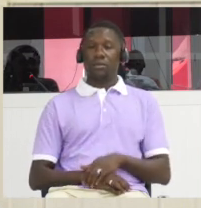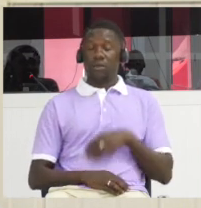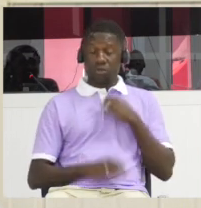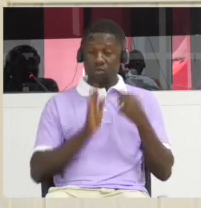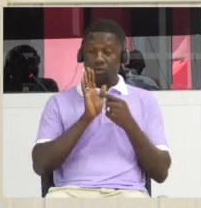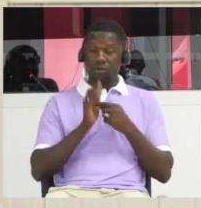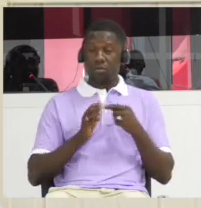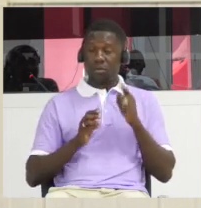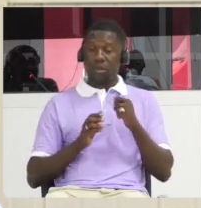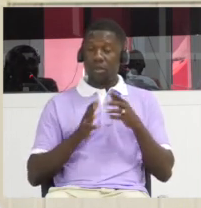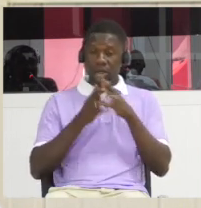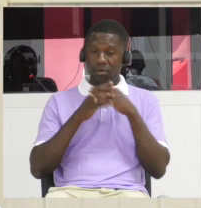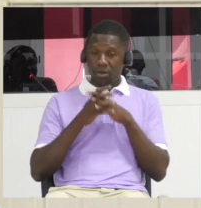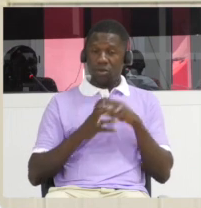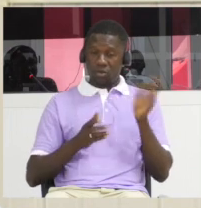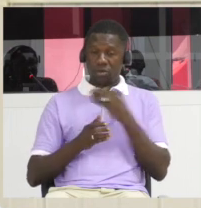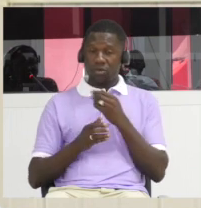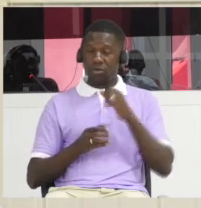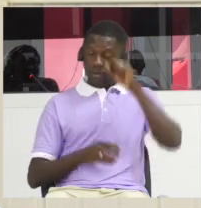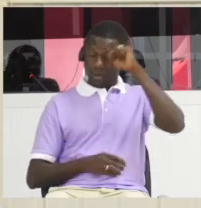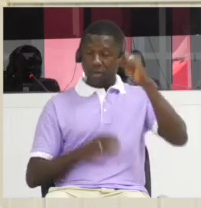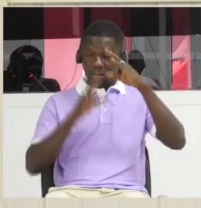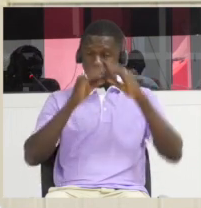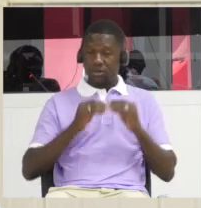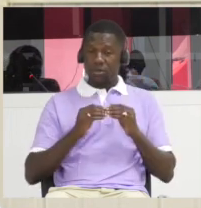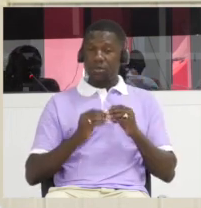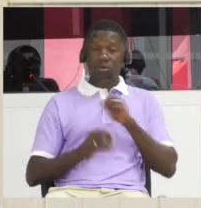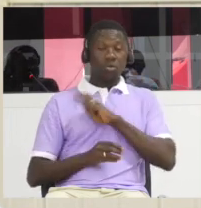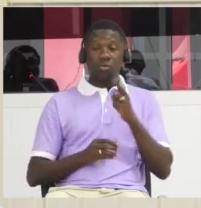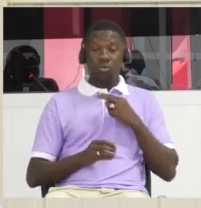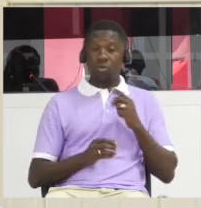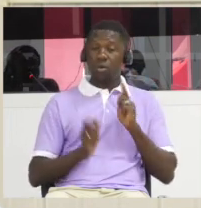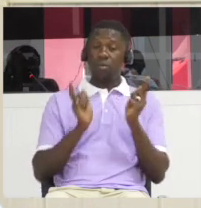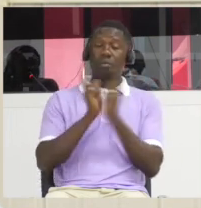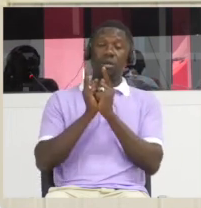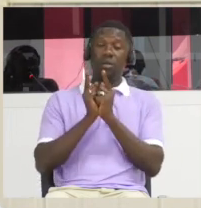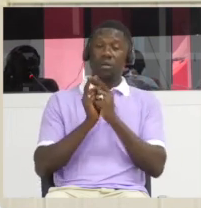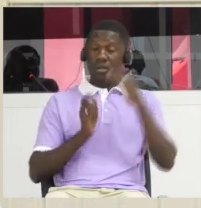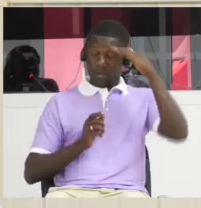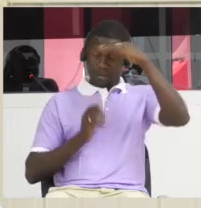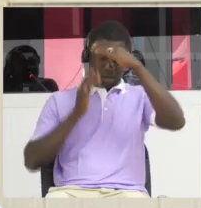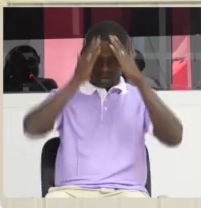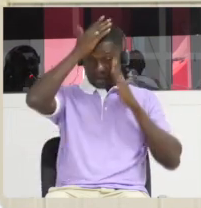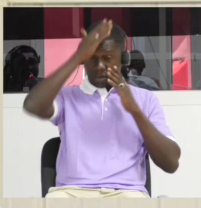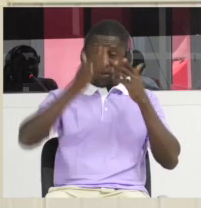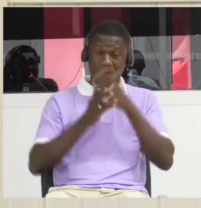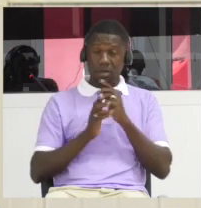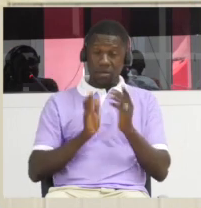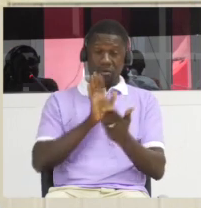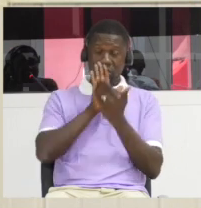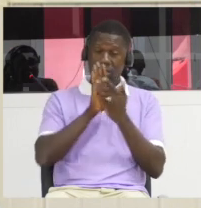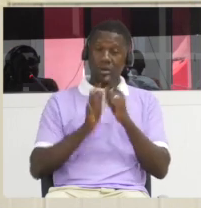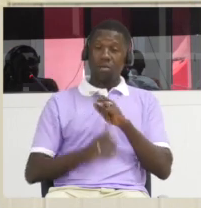House, not to go to and meet the troops along Independence Drive, but for them